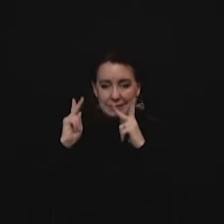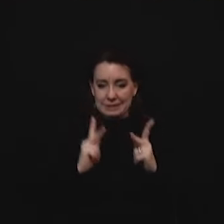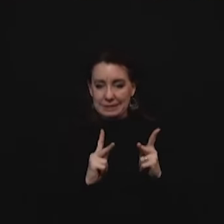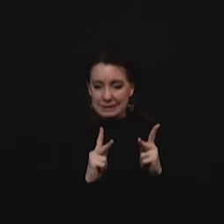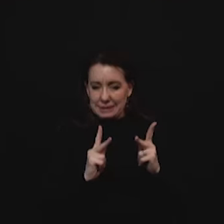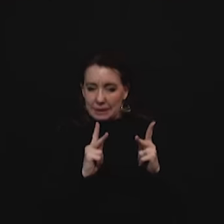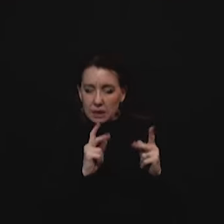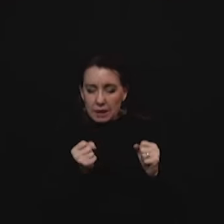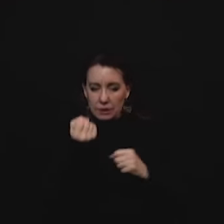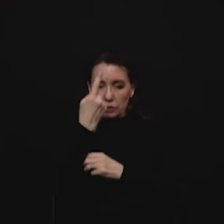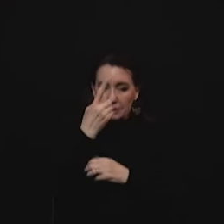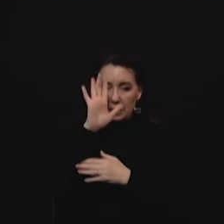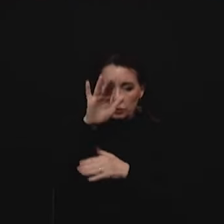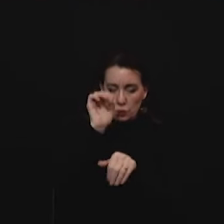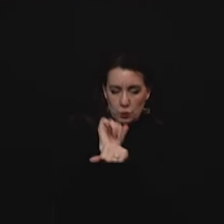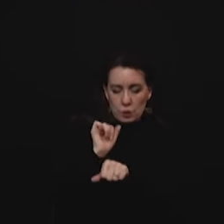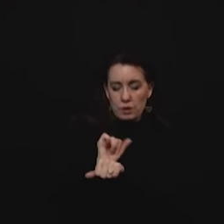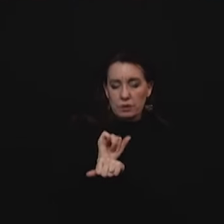that we might see